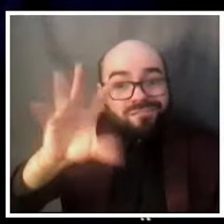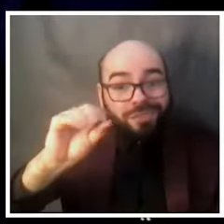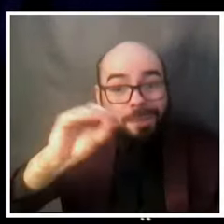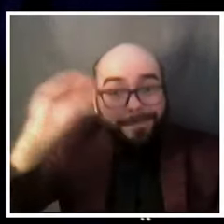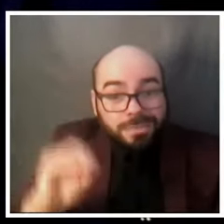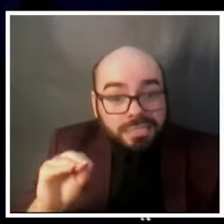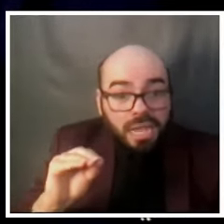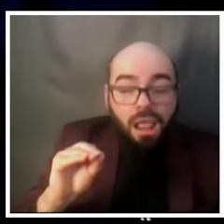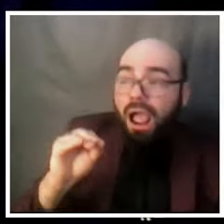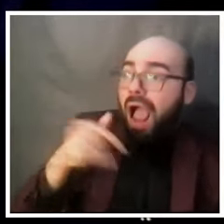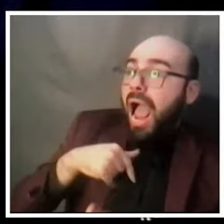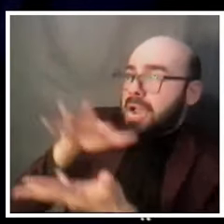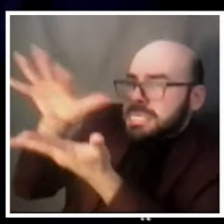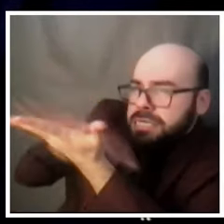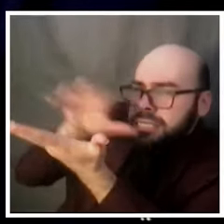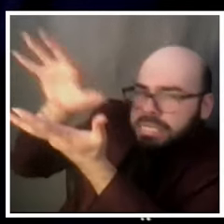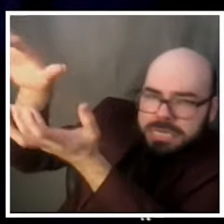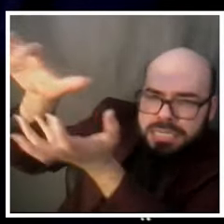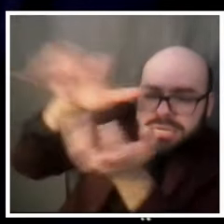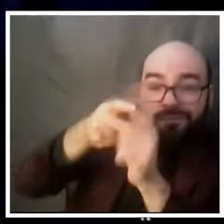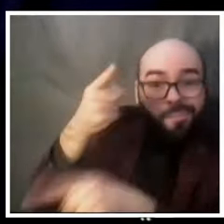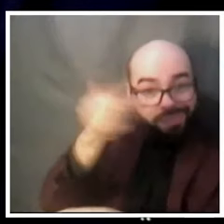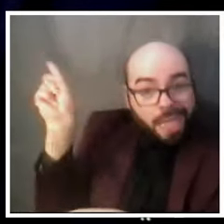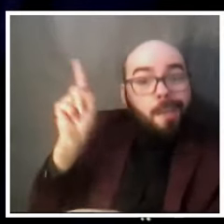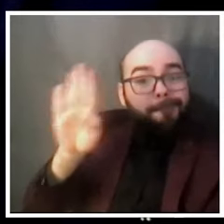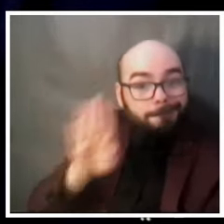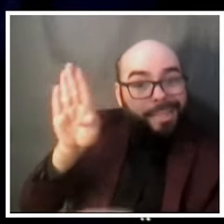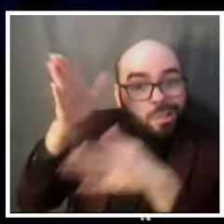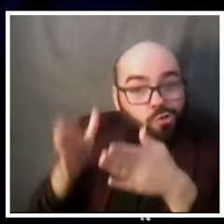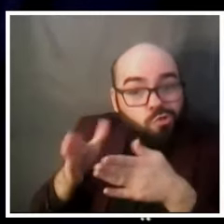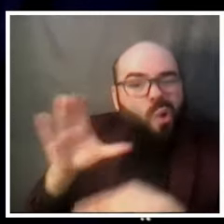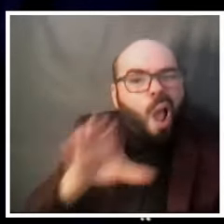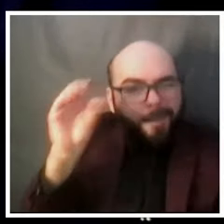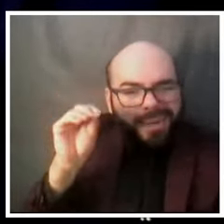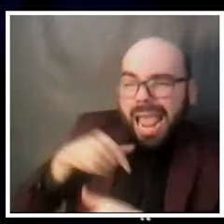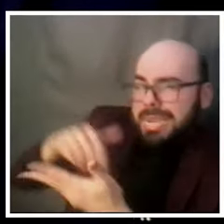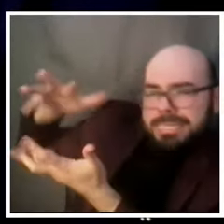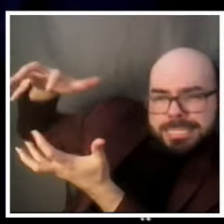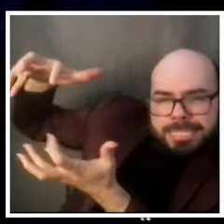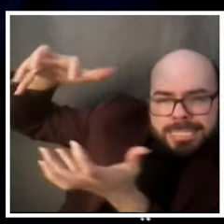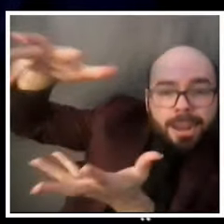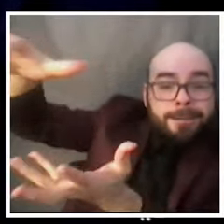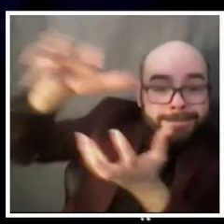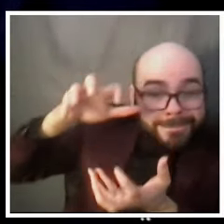from and still cut the deficit by $70 billion.